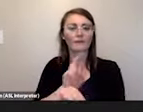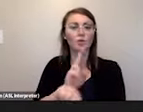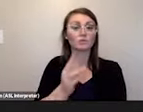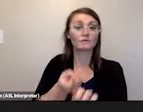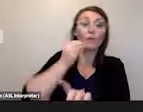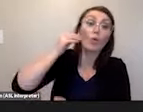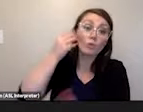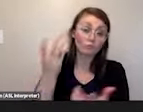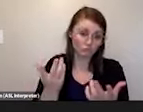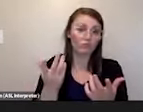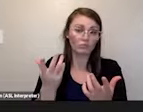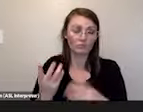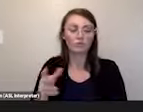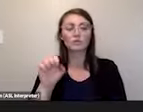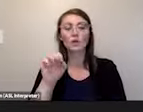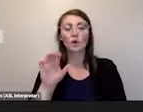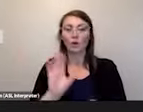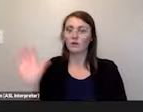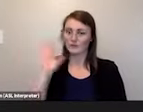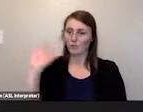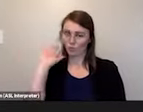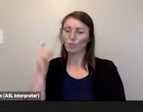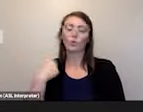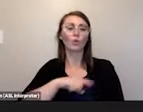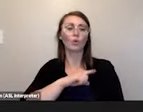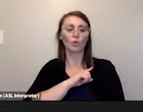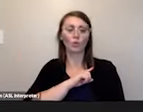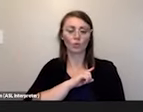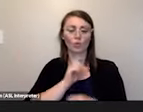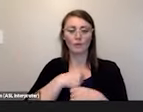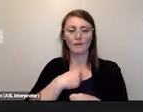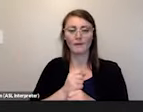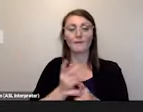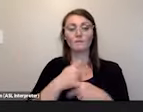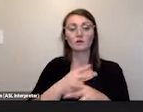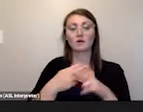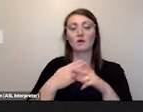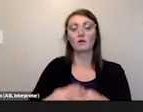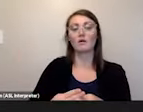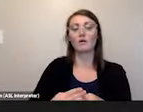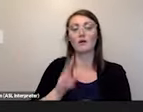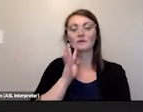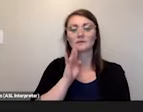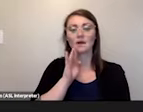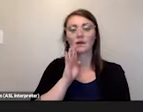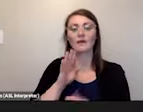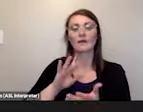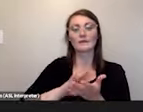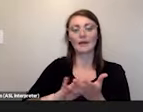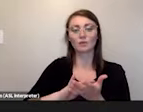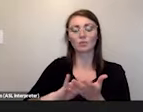So we, a long time ago, we made a product called the Talking Tactile Tablet. And it